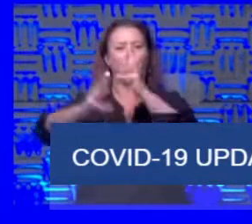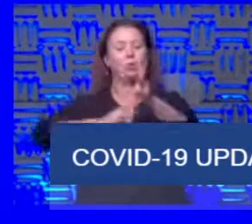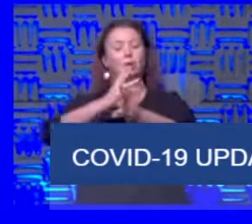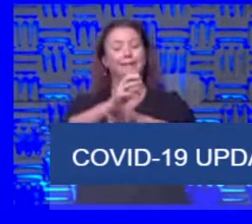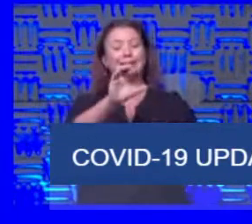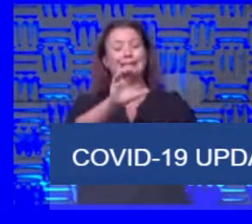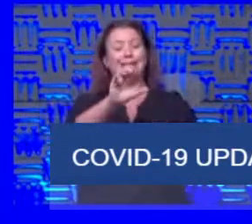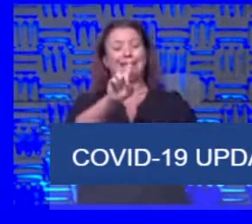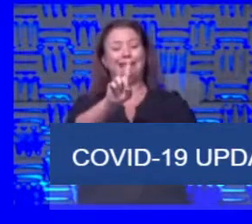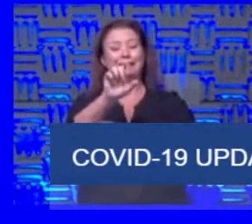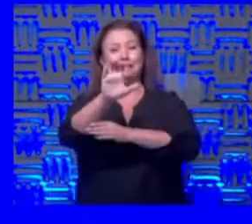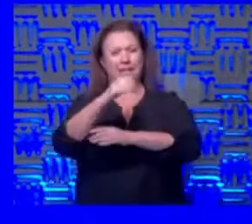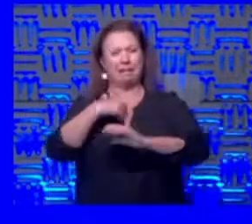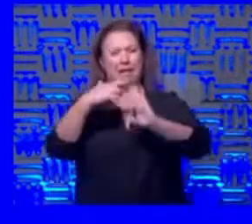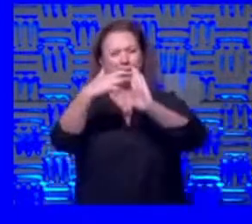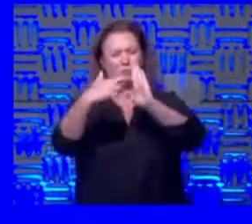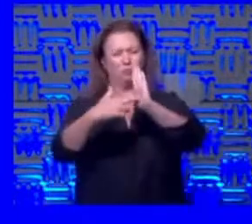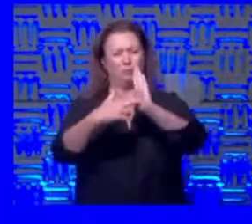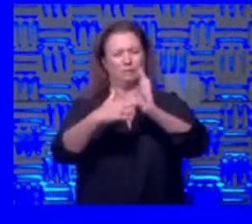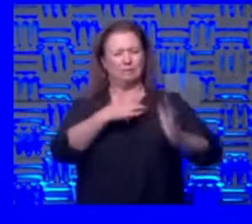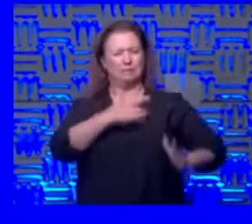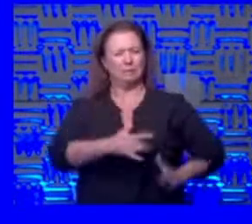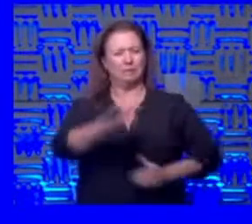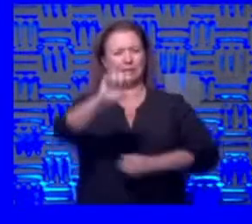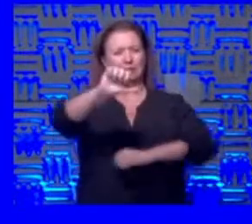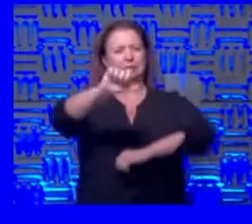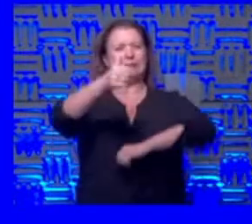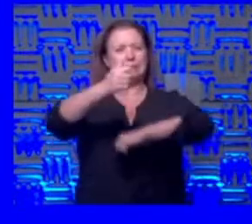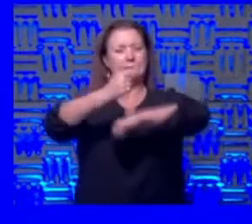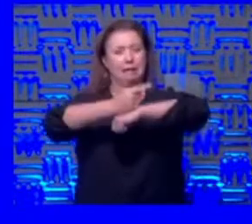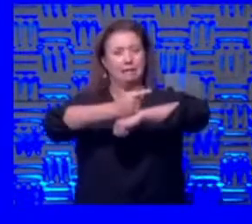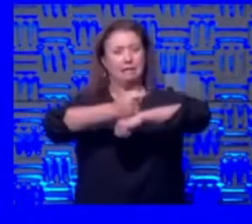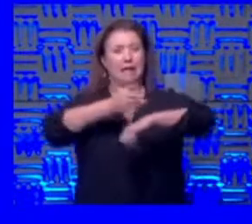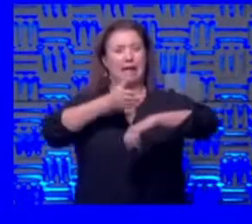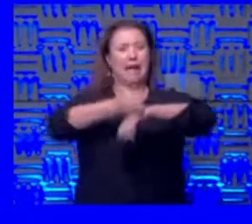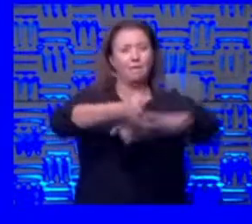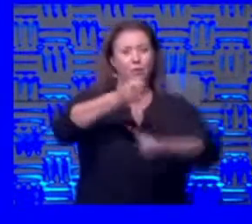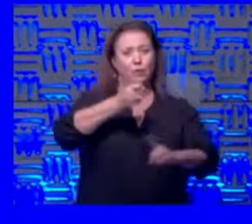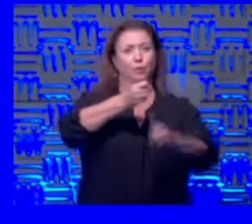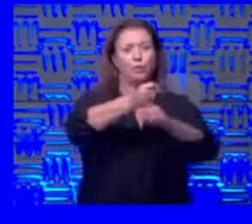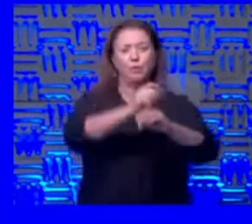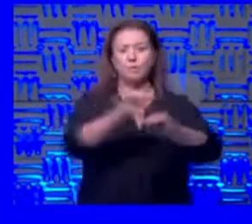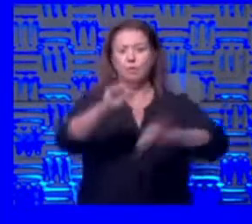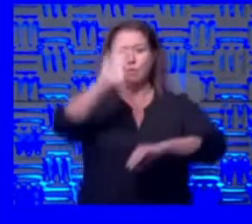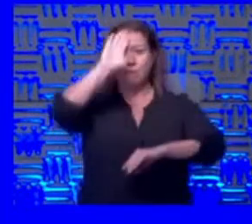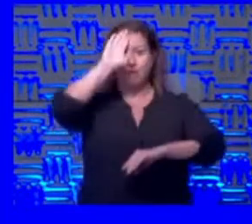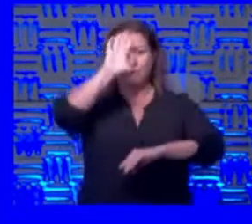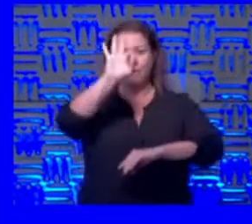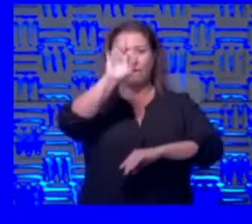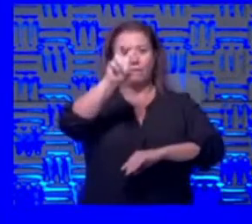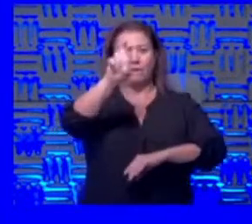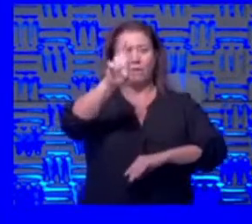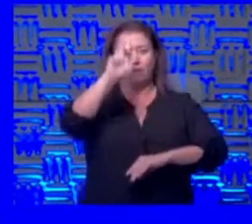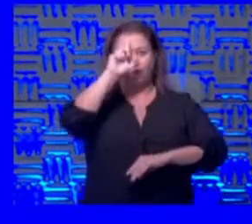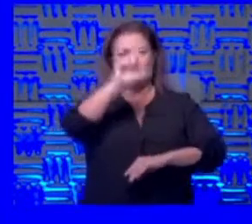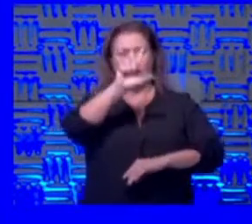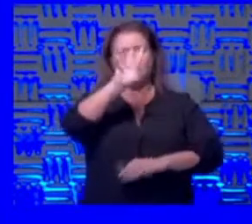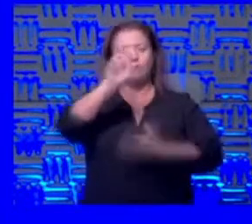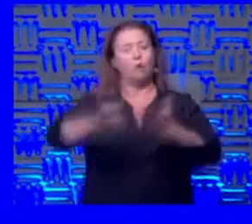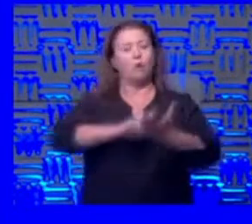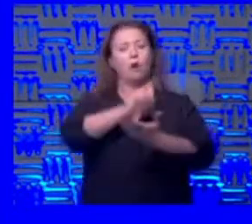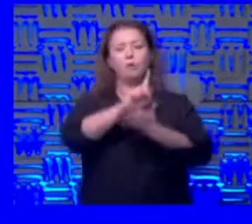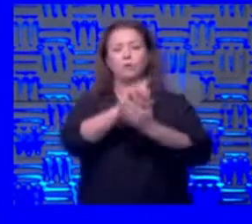Typically, it is 10 days after your symptom onset with no fever for 24 hours without